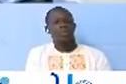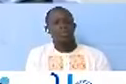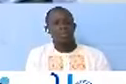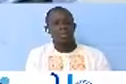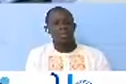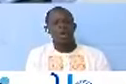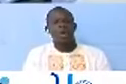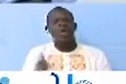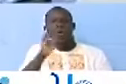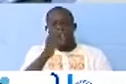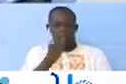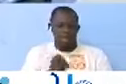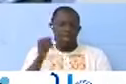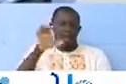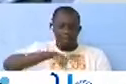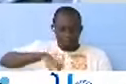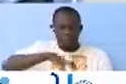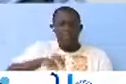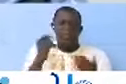I mean, Nyoto.